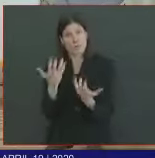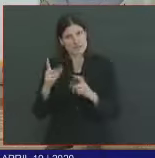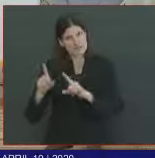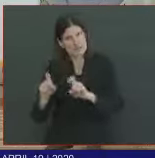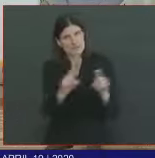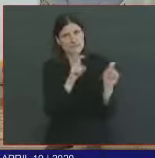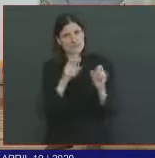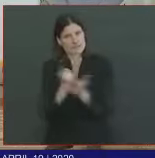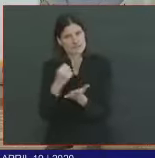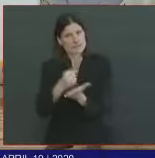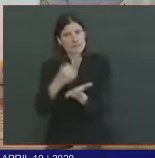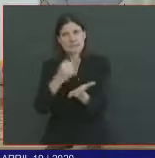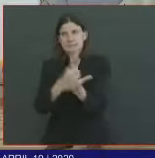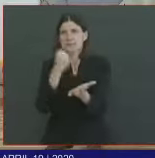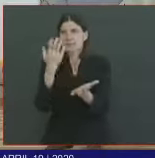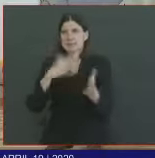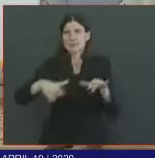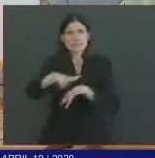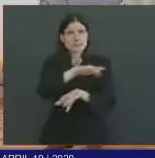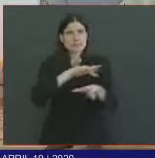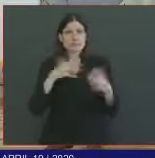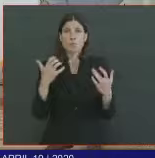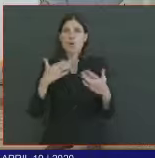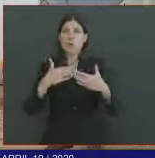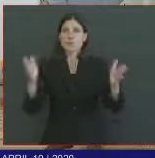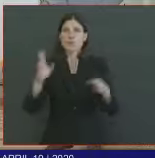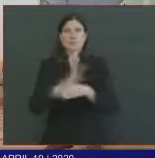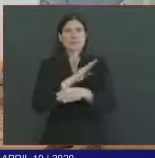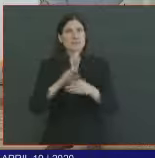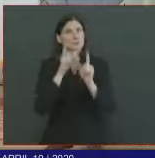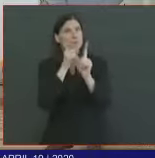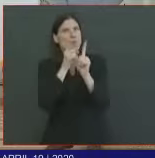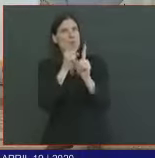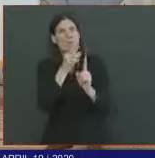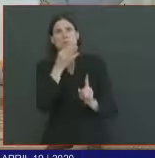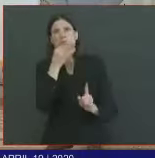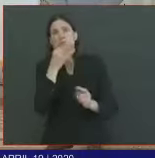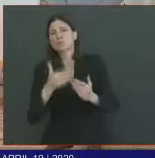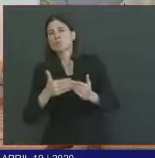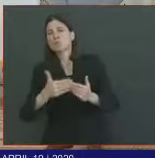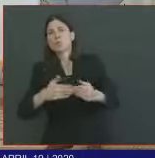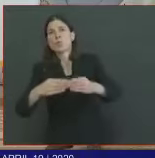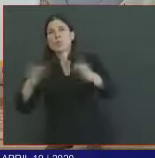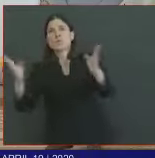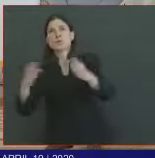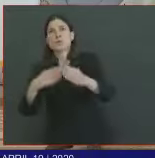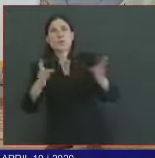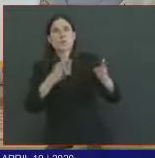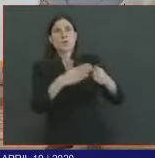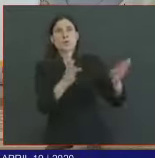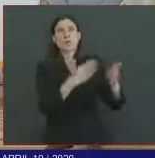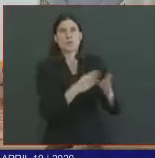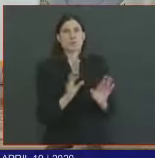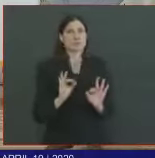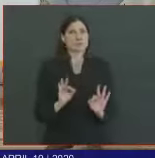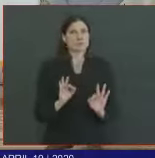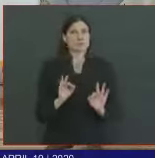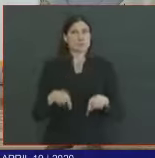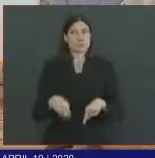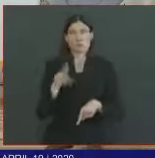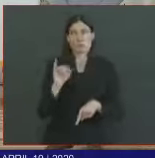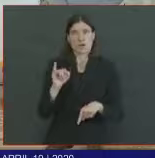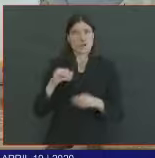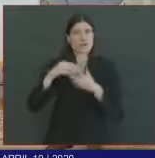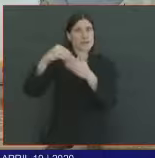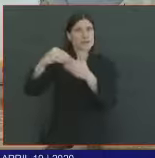But as far as testing goes, Rhode Island is leading the pack. I feel good about it. And then the kind of testing you're